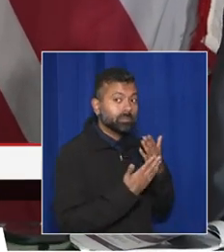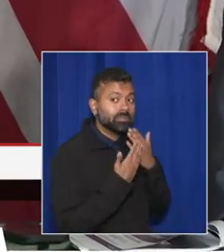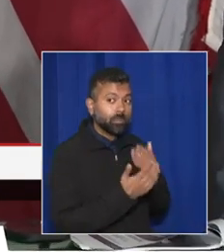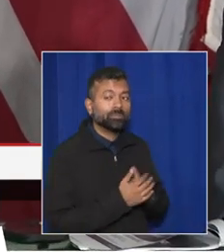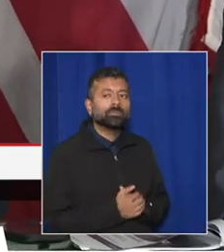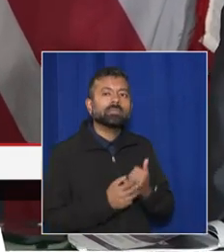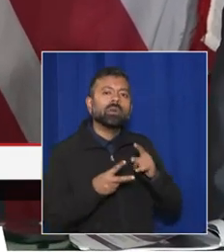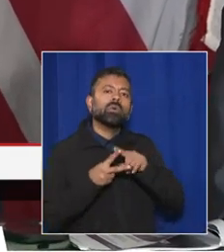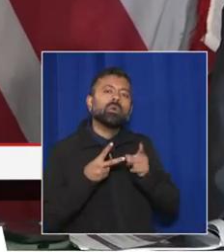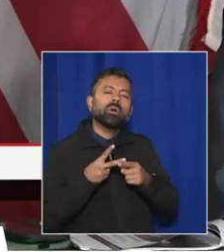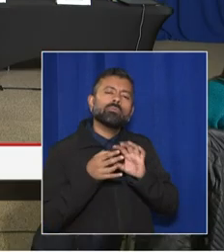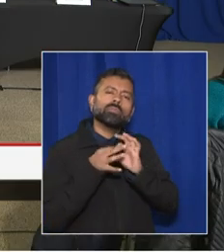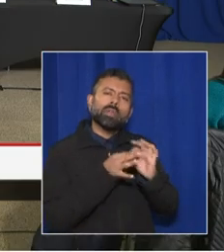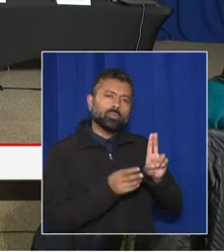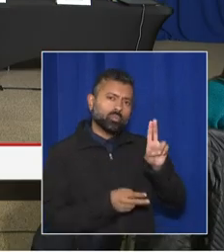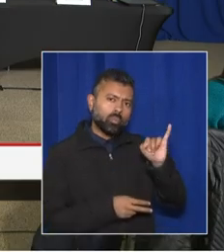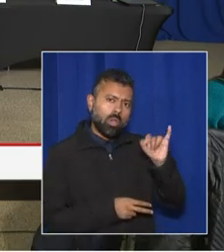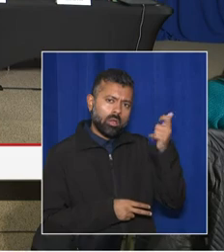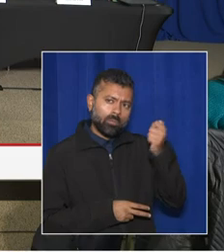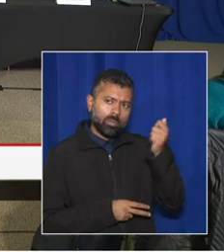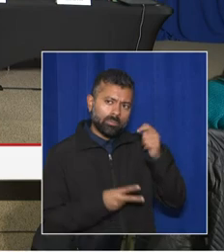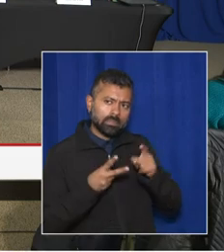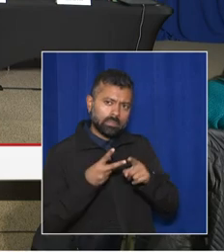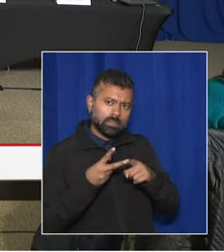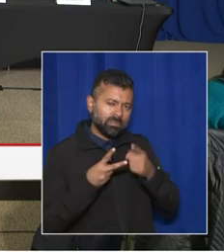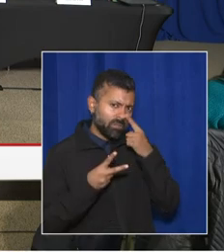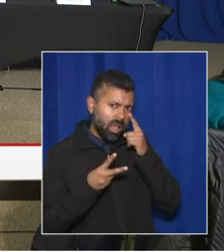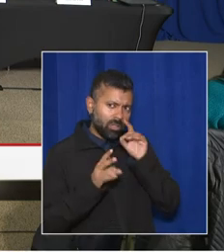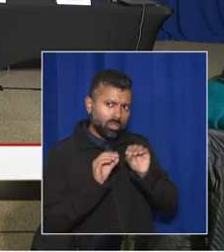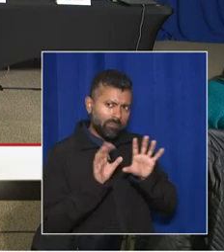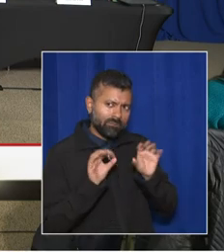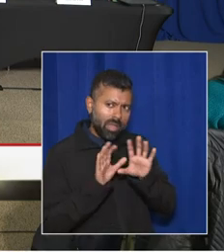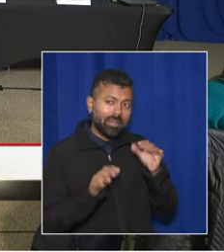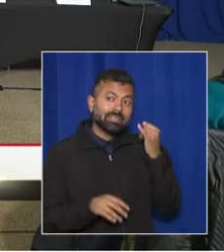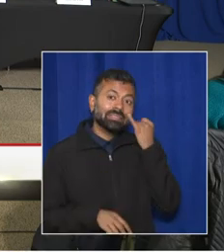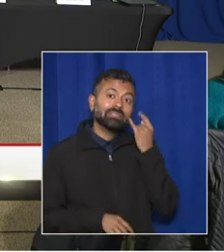just clarify, if somebody took the deferred